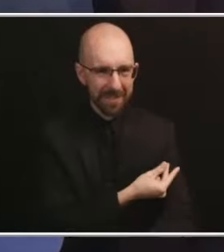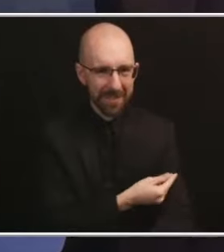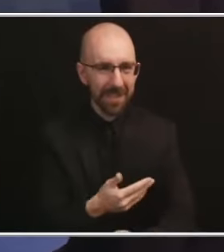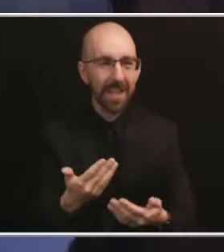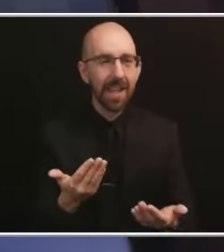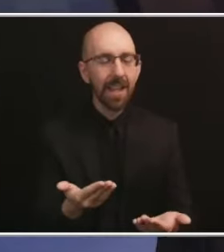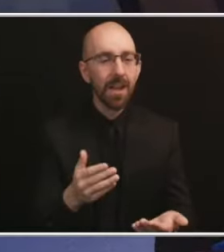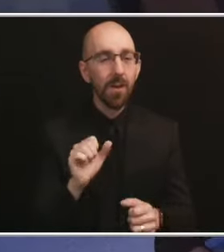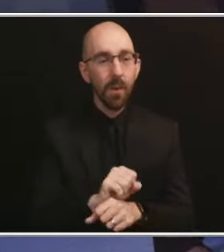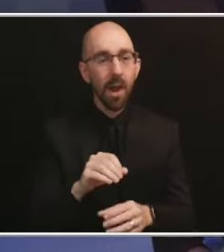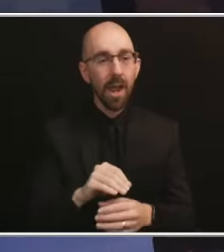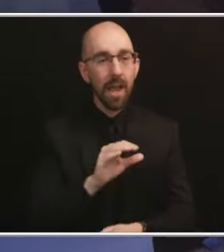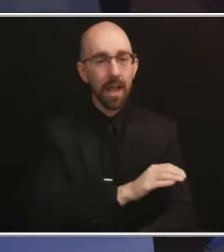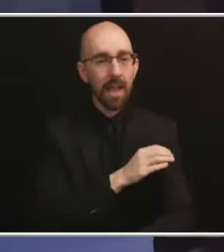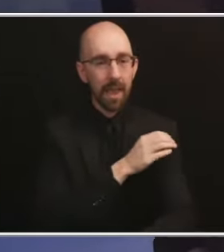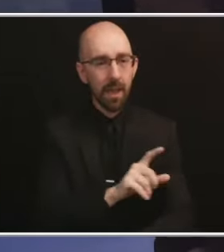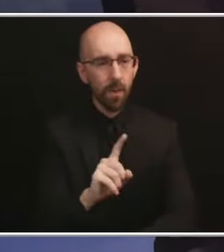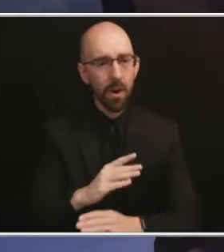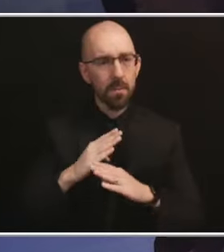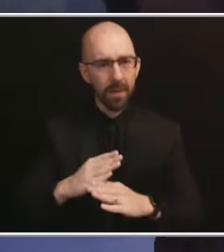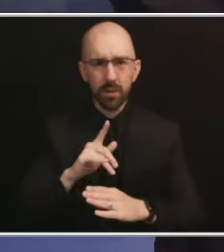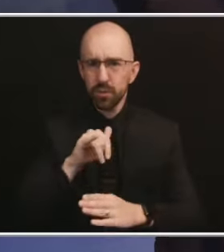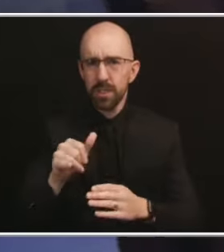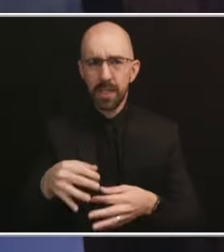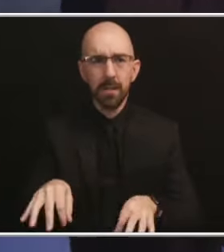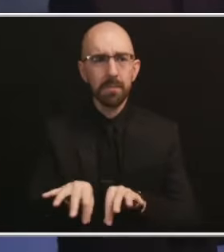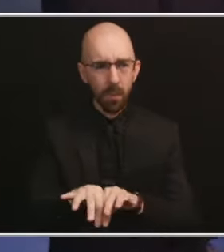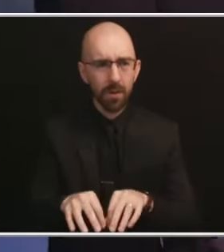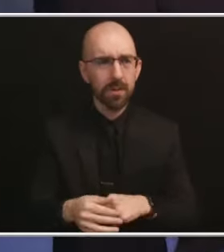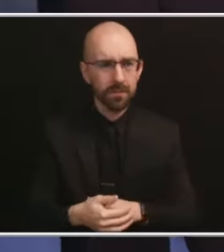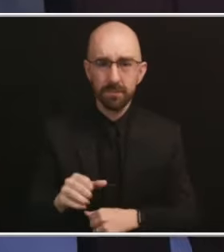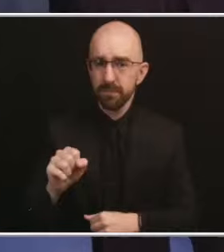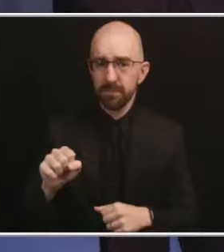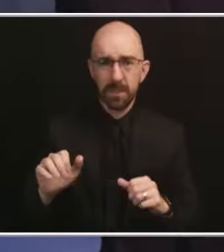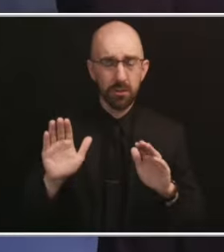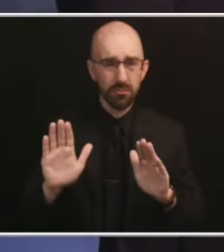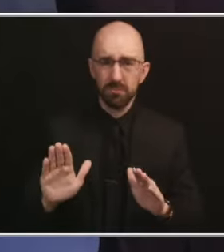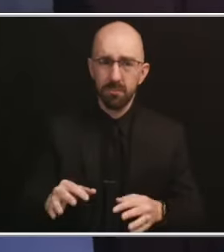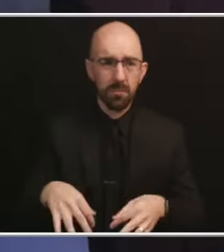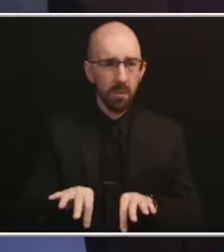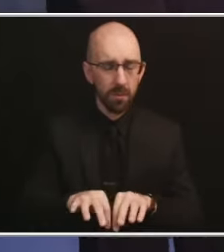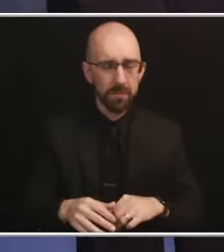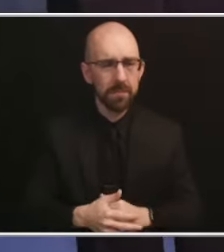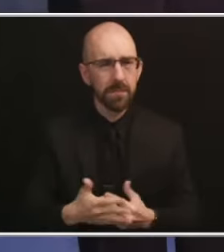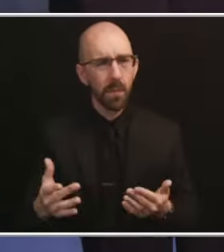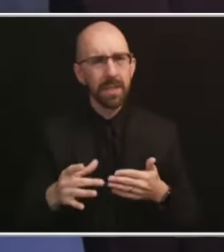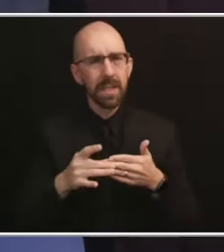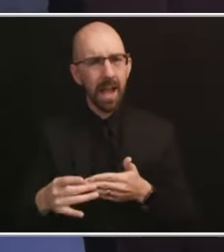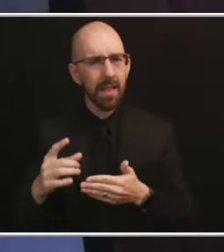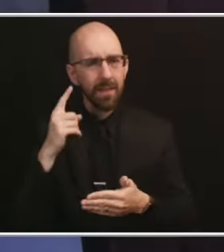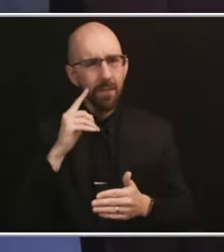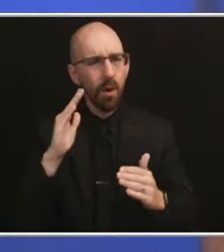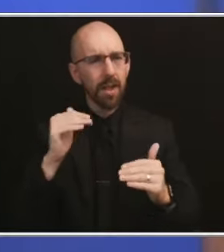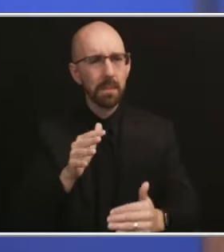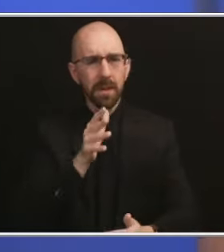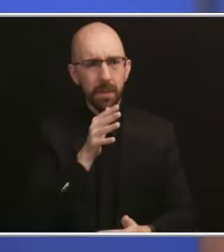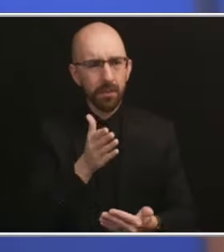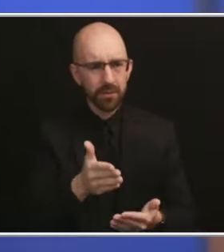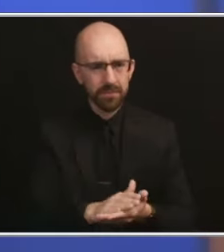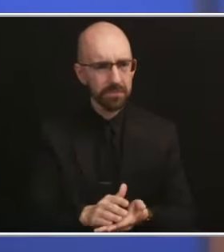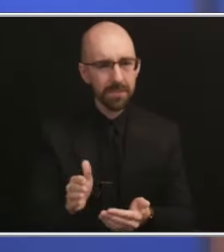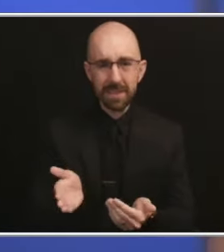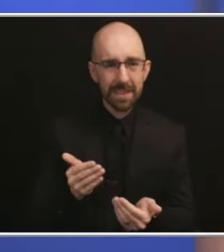clinic where prevention is really important in the OB clinic, part of my job, You bet. Okay, so tell us what the guidelines are for expectant mothers. Oh, it's super easy. They're the